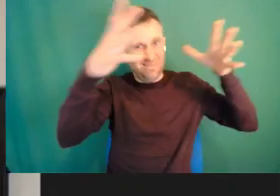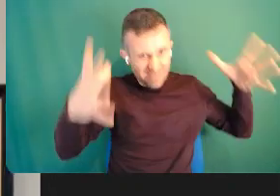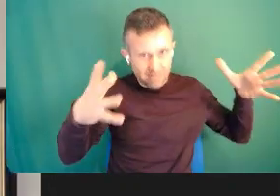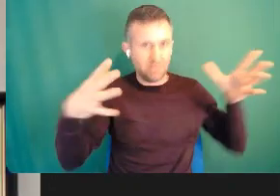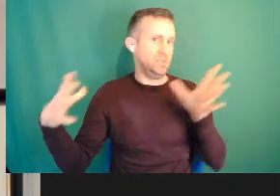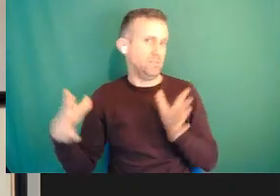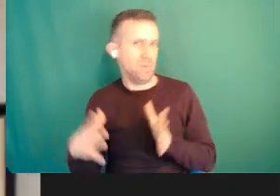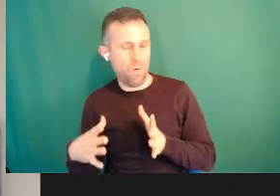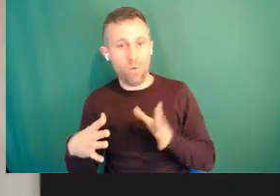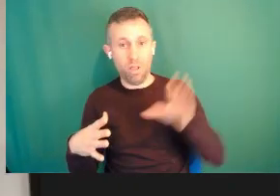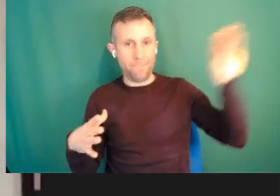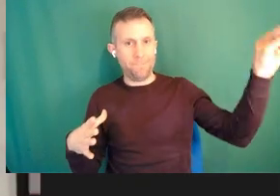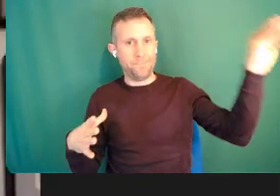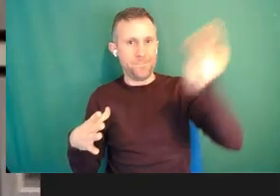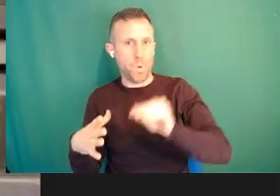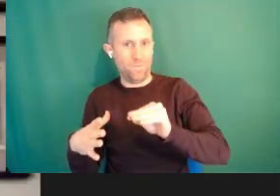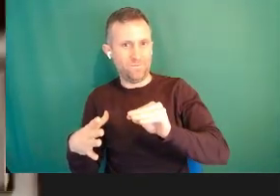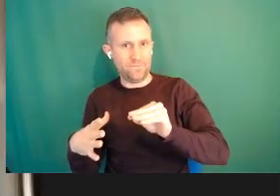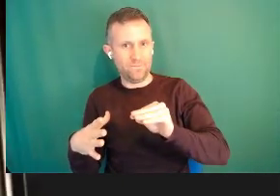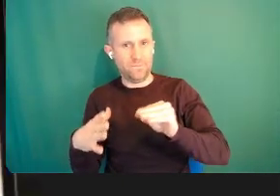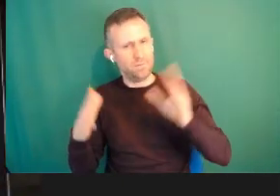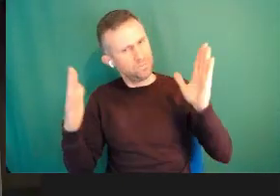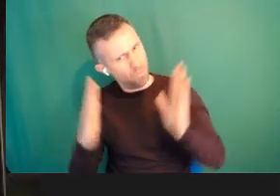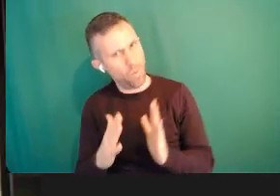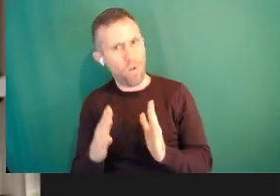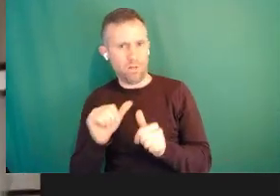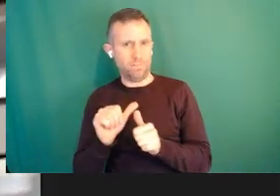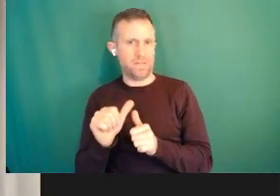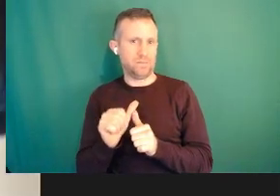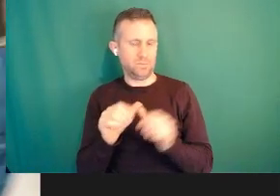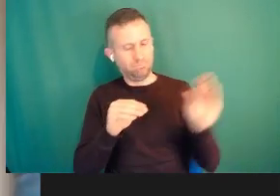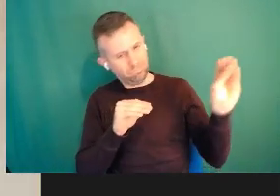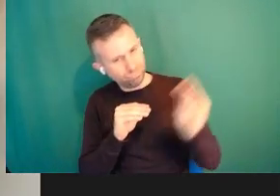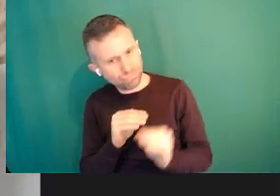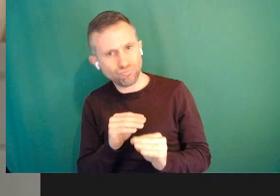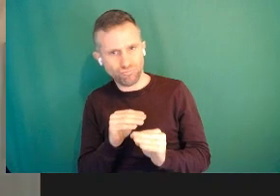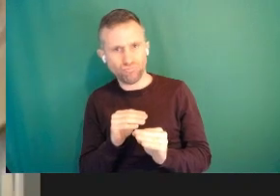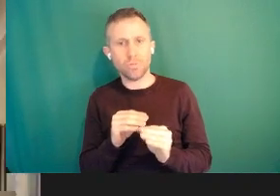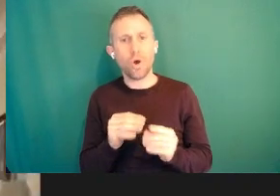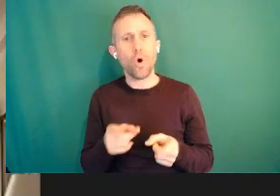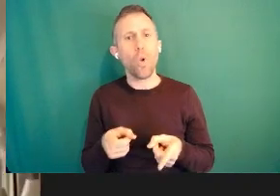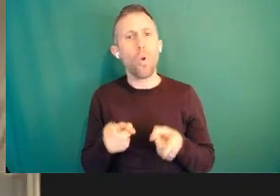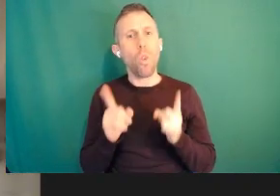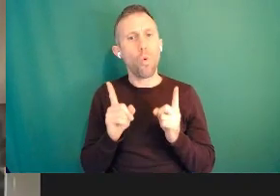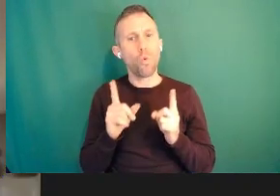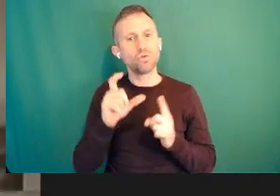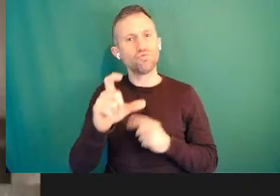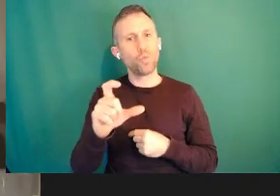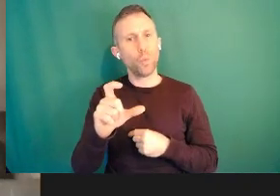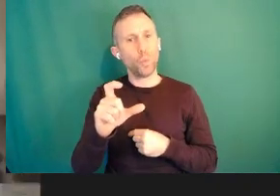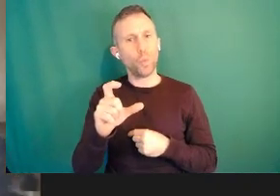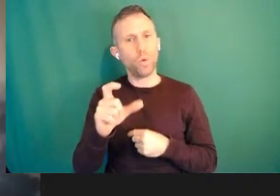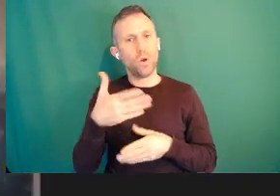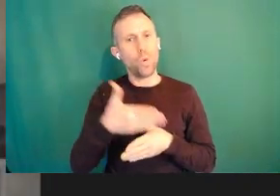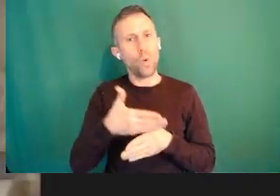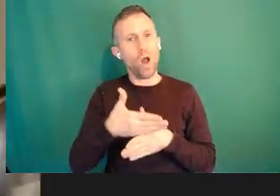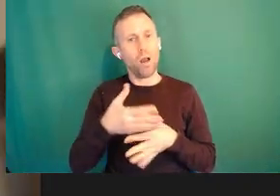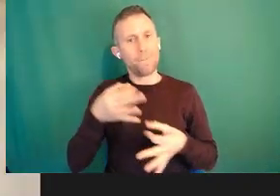gradually downsized. But Lord Crewe, he was a politician. And let me see if I can find.